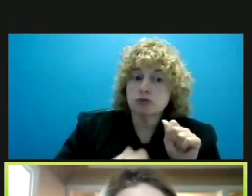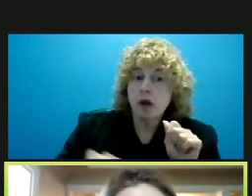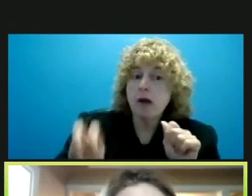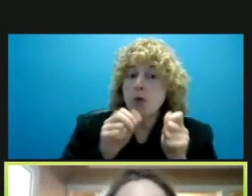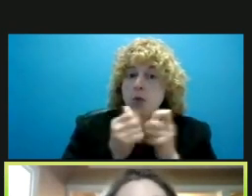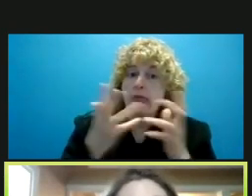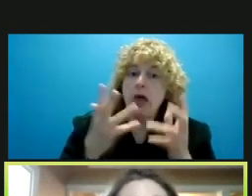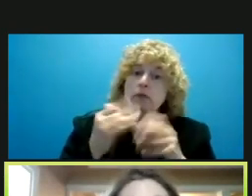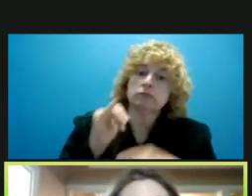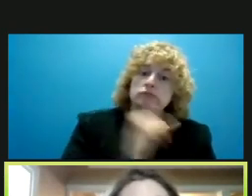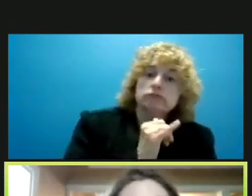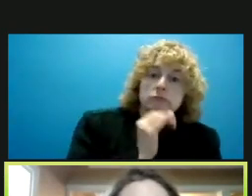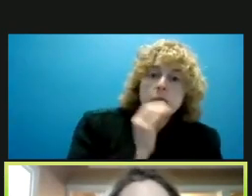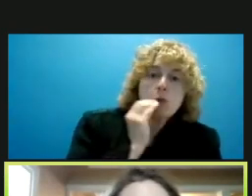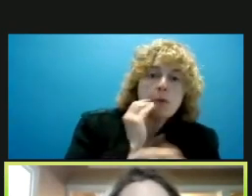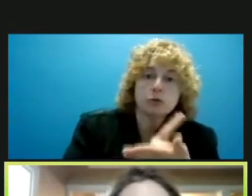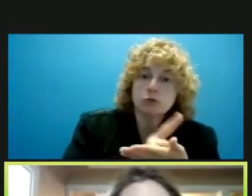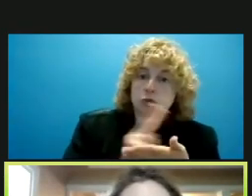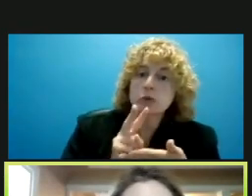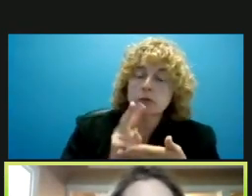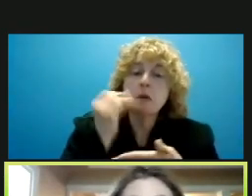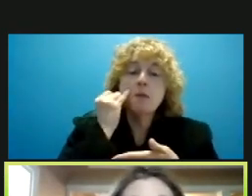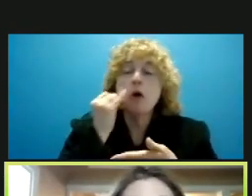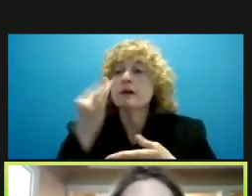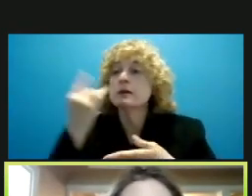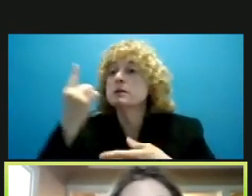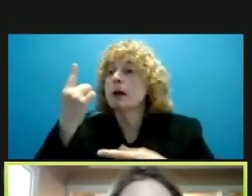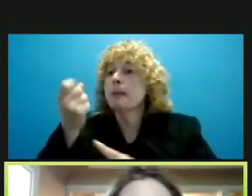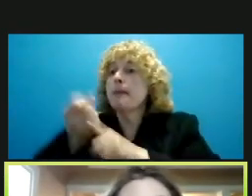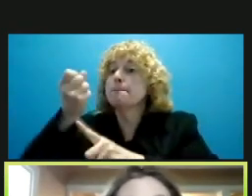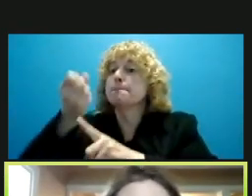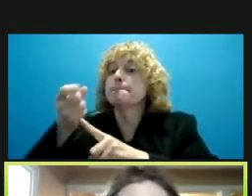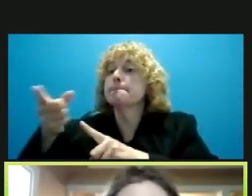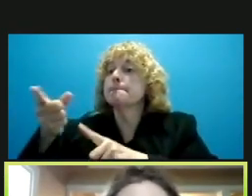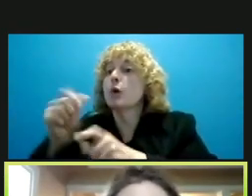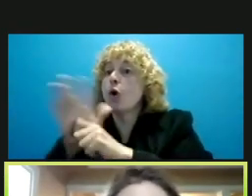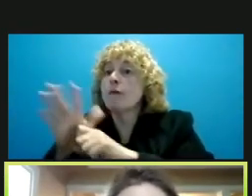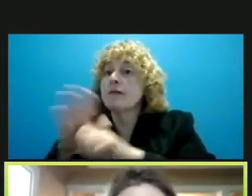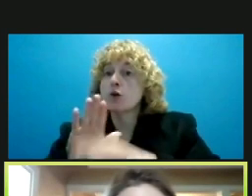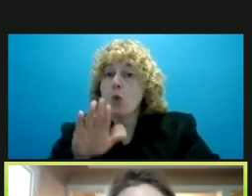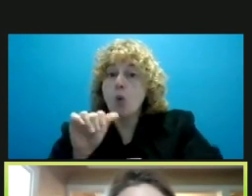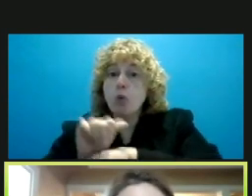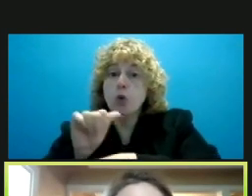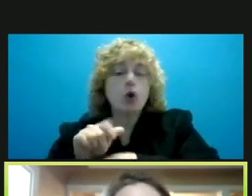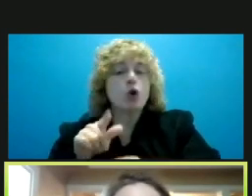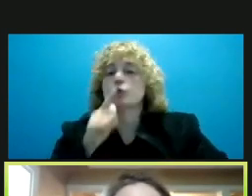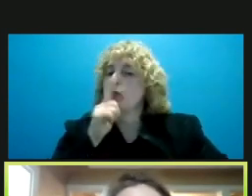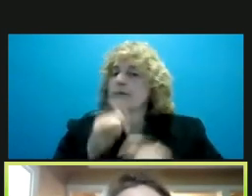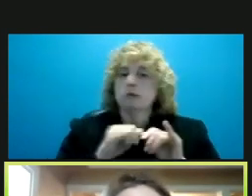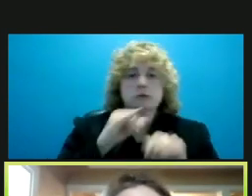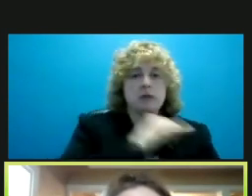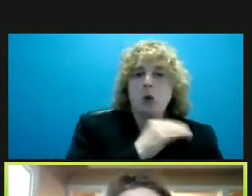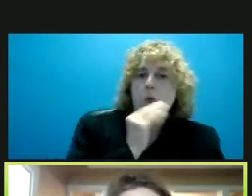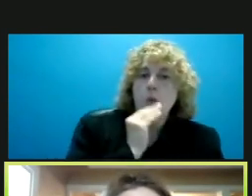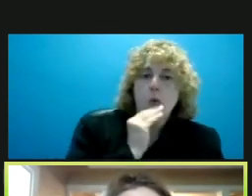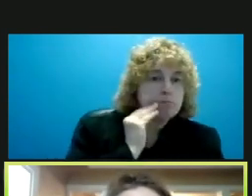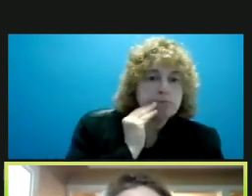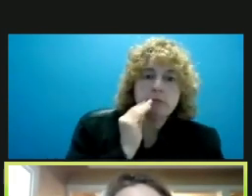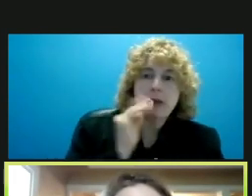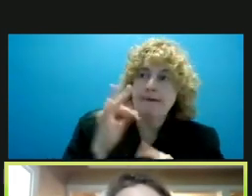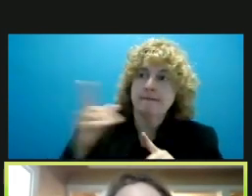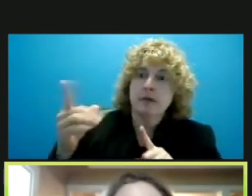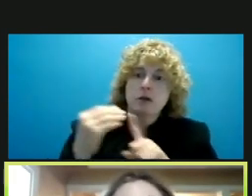you would not need to get, um, to quarantine. you are exposed, the only thing to look out for